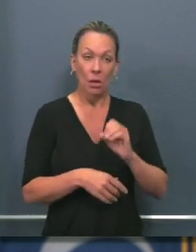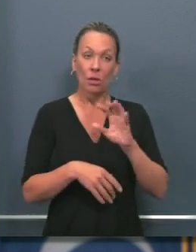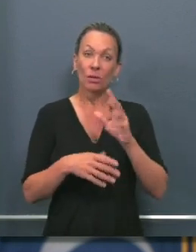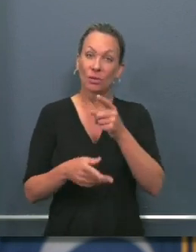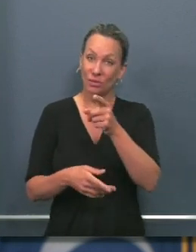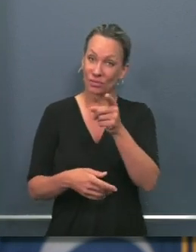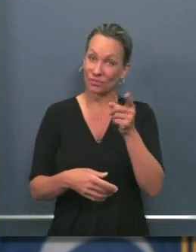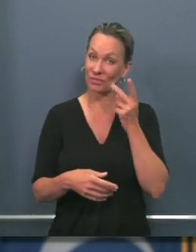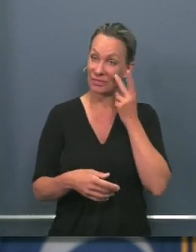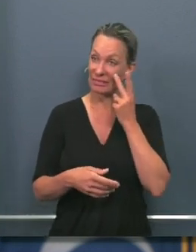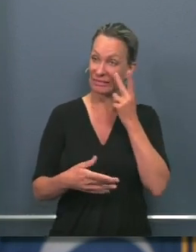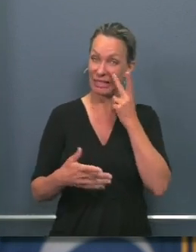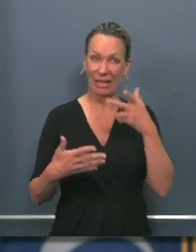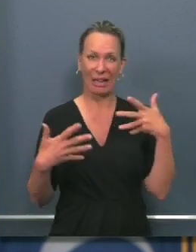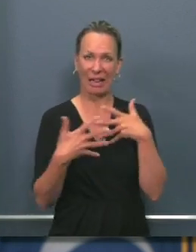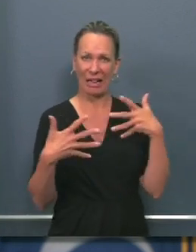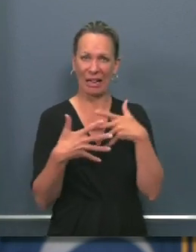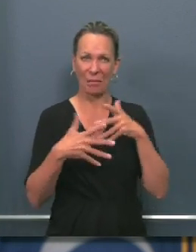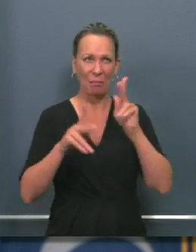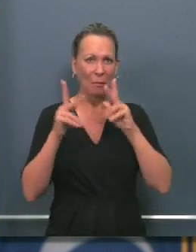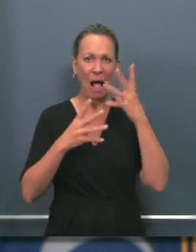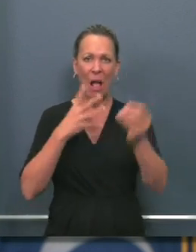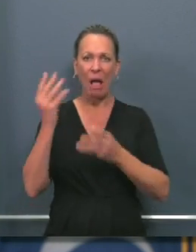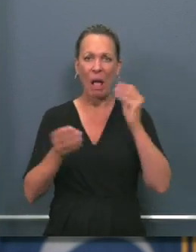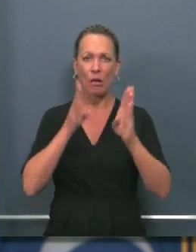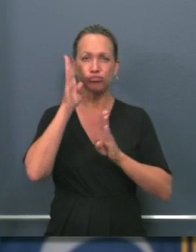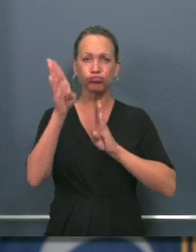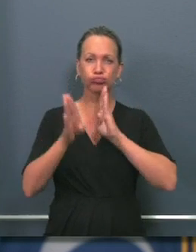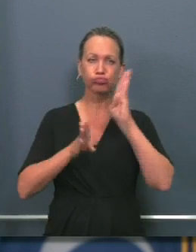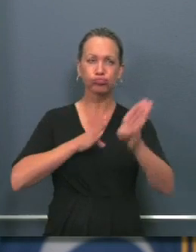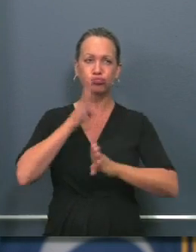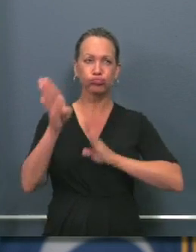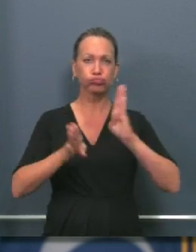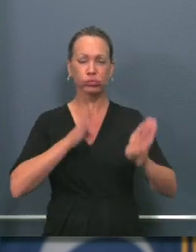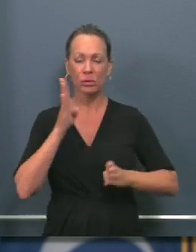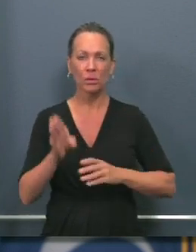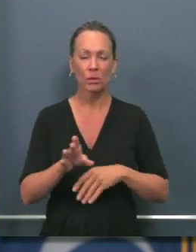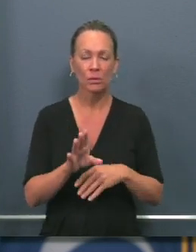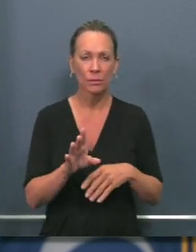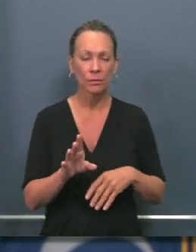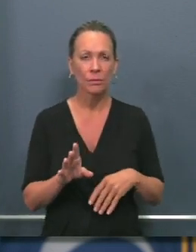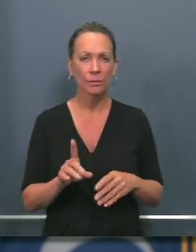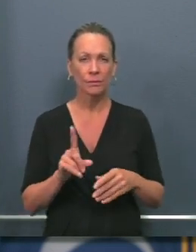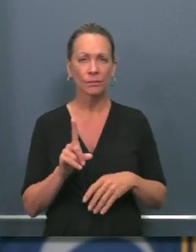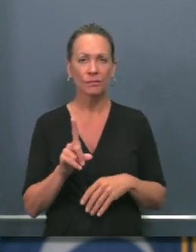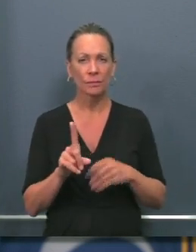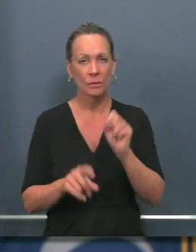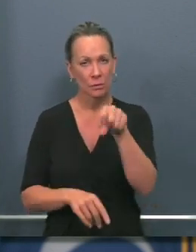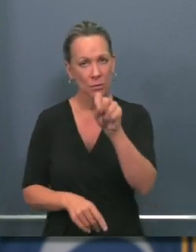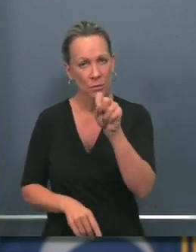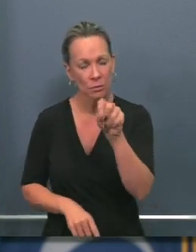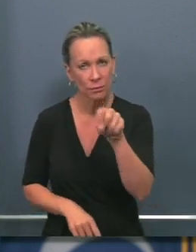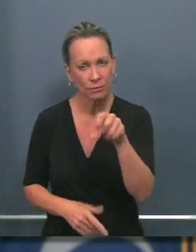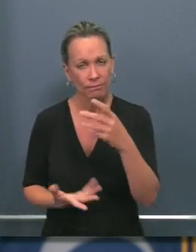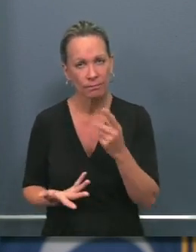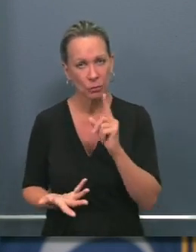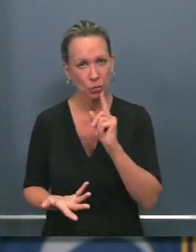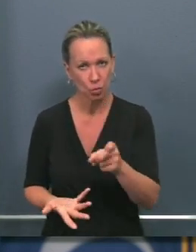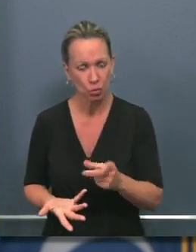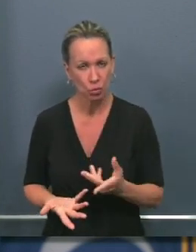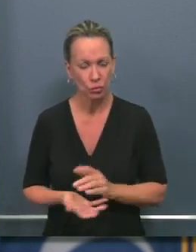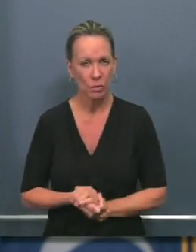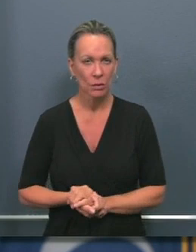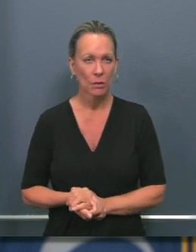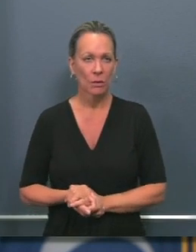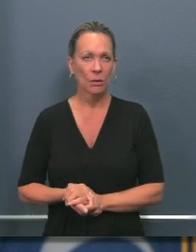few cases, flare-ups, and transmission that increases and puts enormous pressure, particularly in